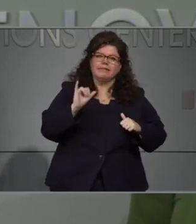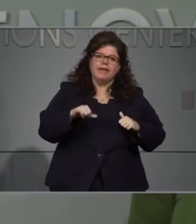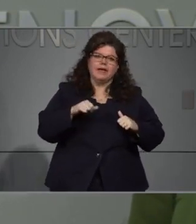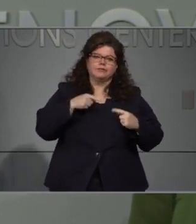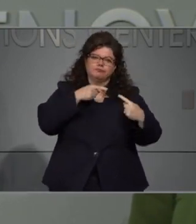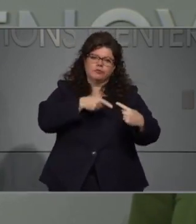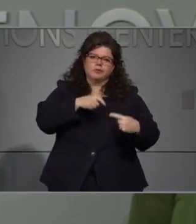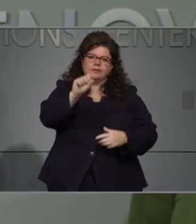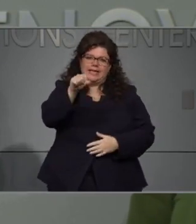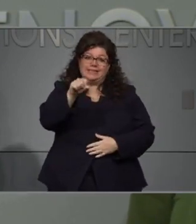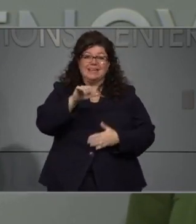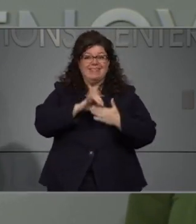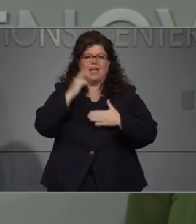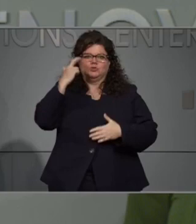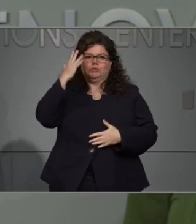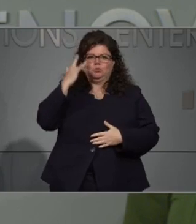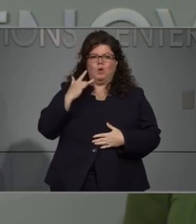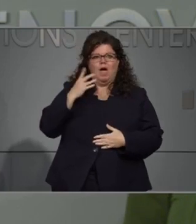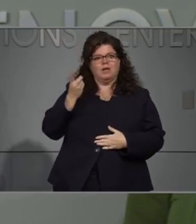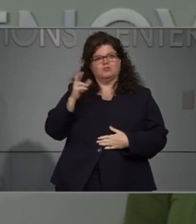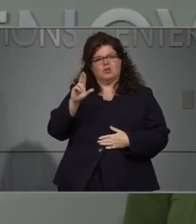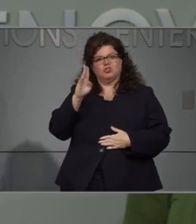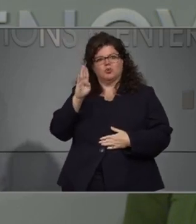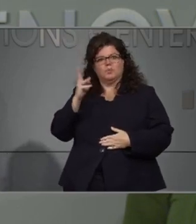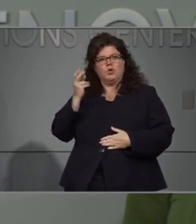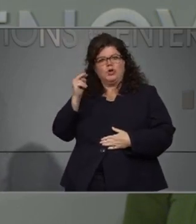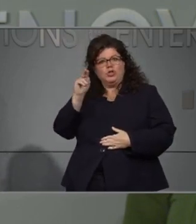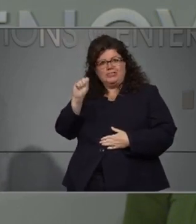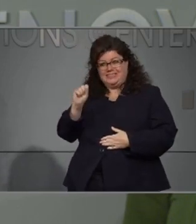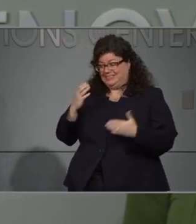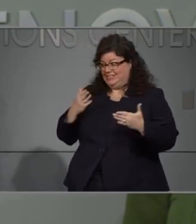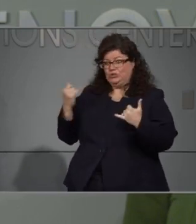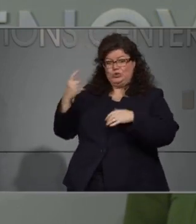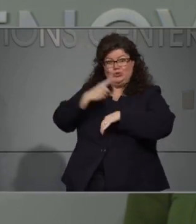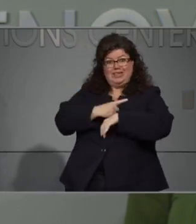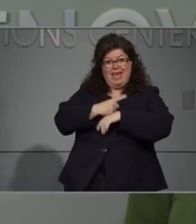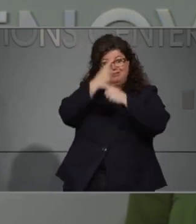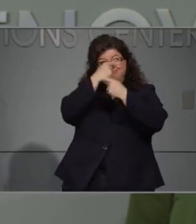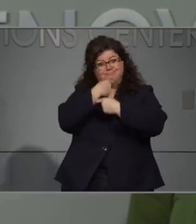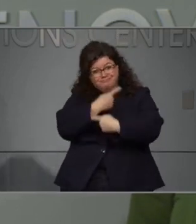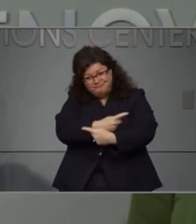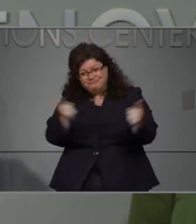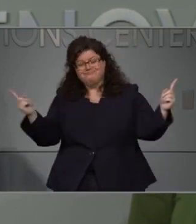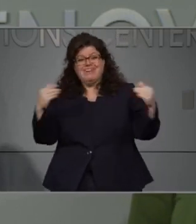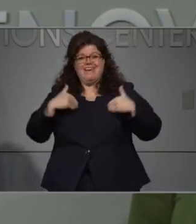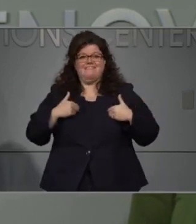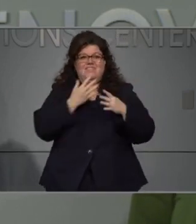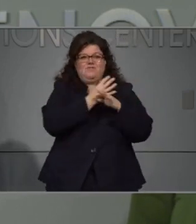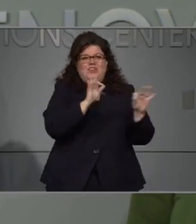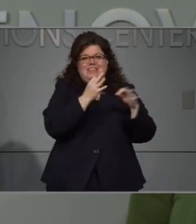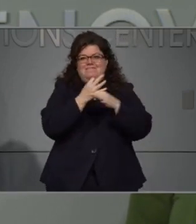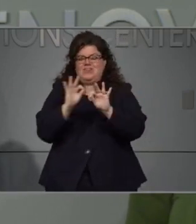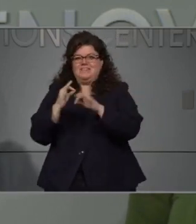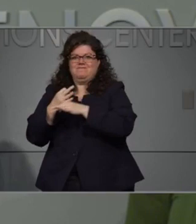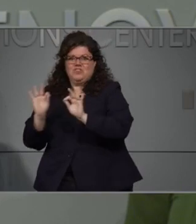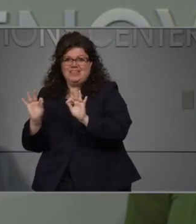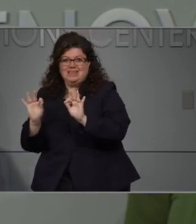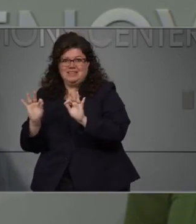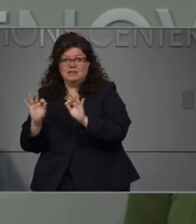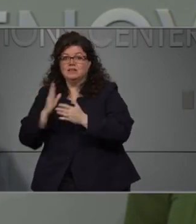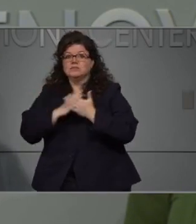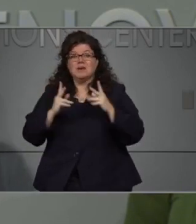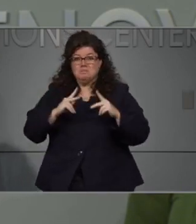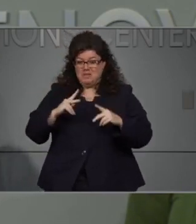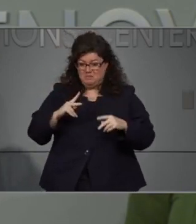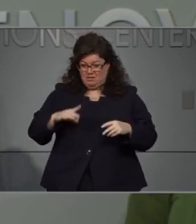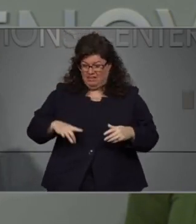about free testing sites. We know that without insurance, that testing can be quite expensive for someone, but we want to